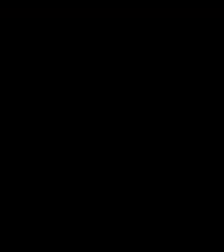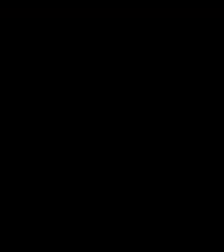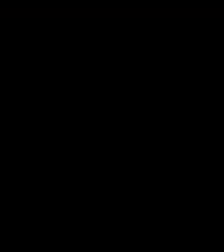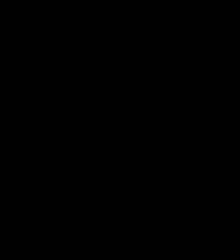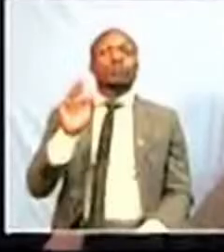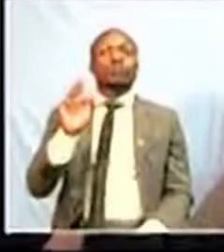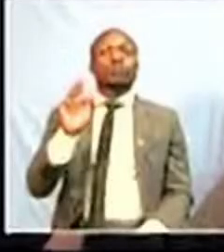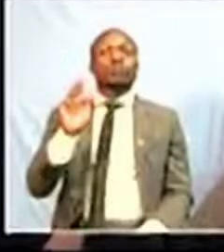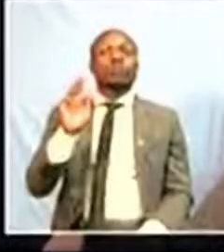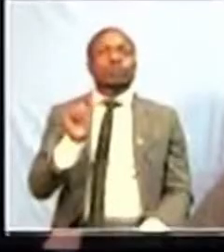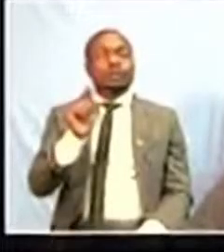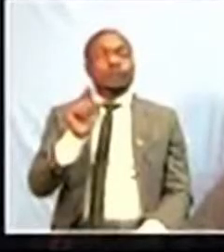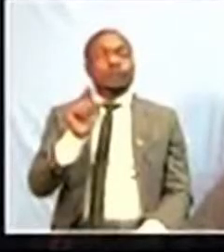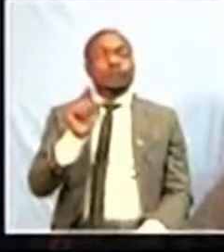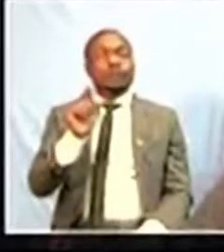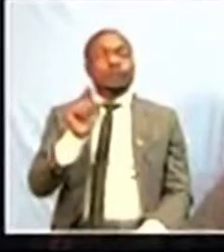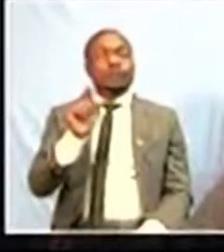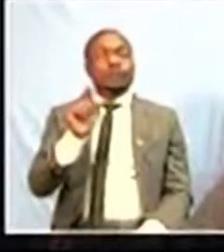what?